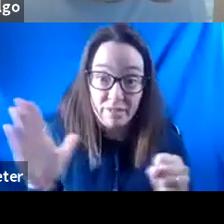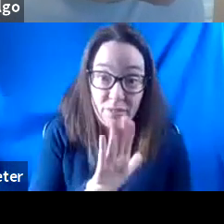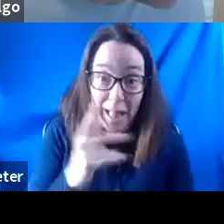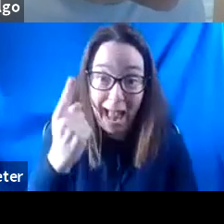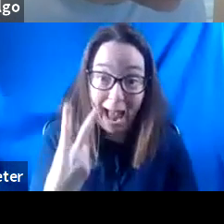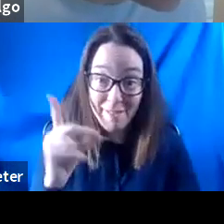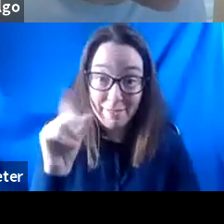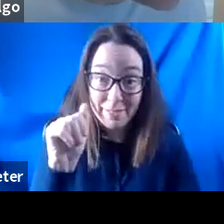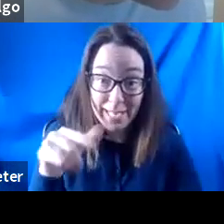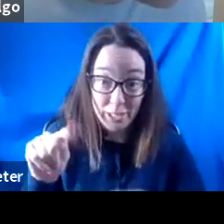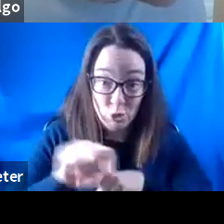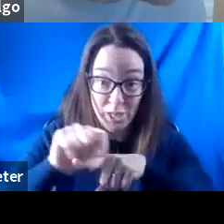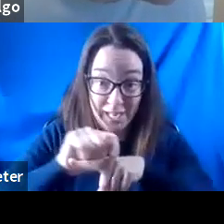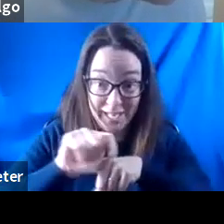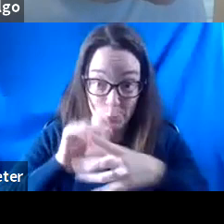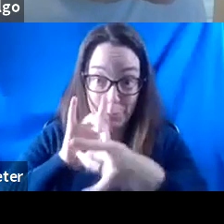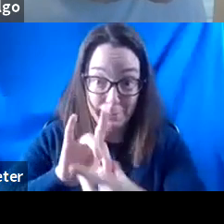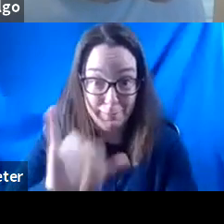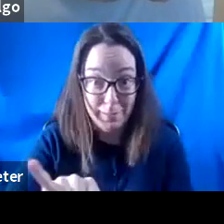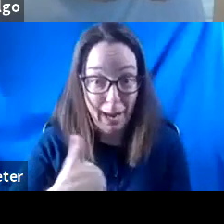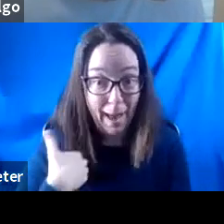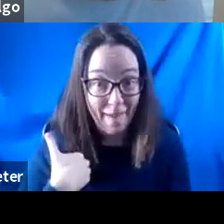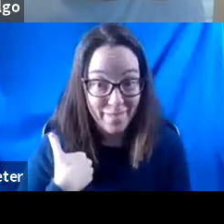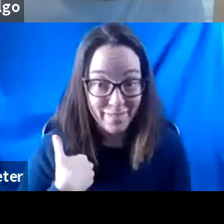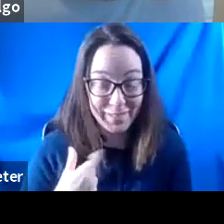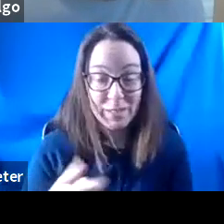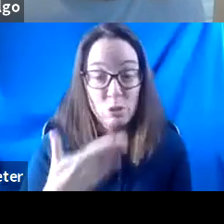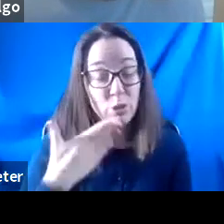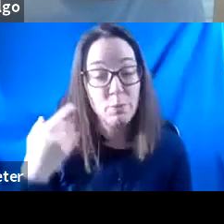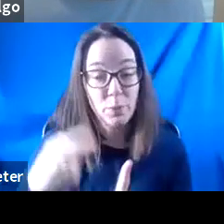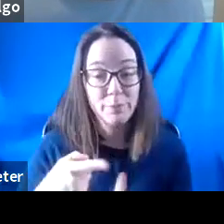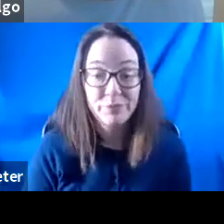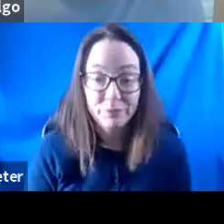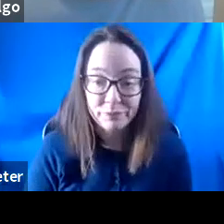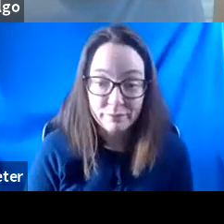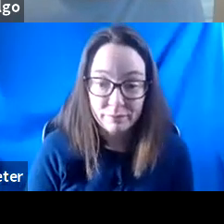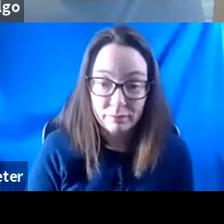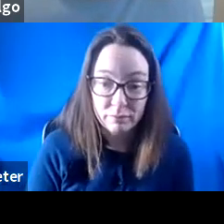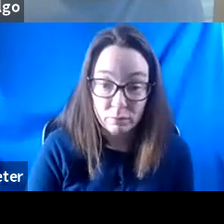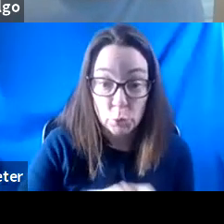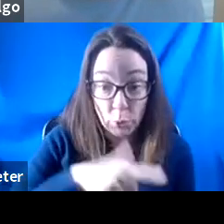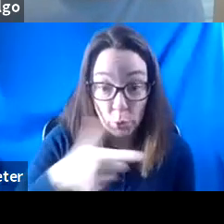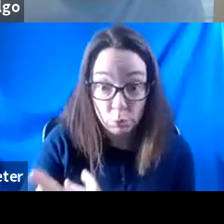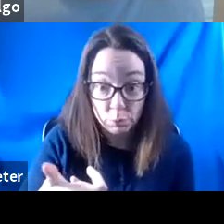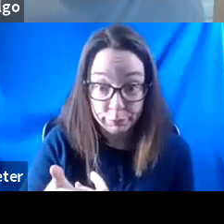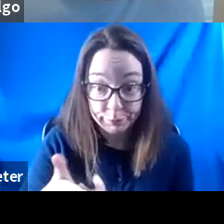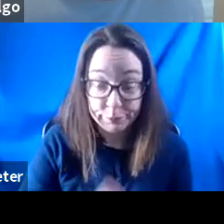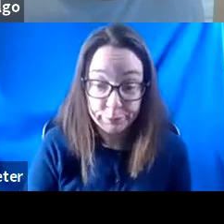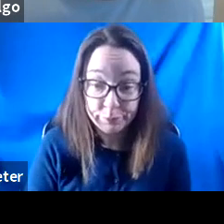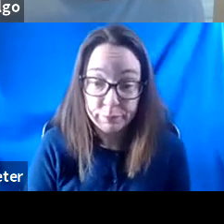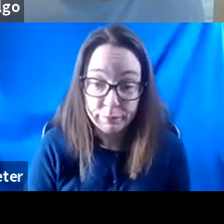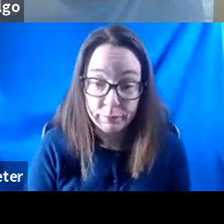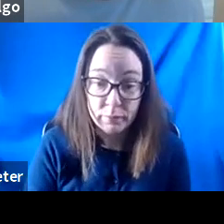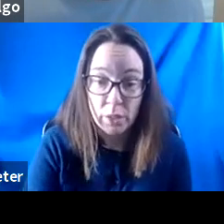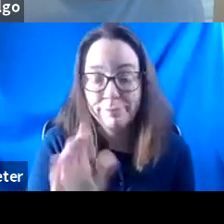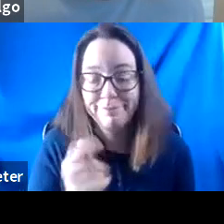to facilitate groups when these things arise. So I appreciate you bringing that up, Karen. So when you're calling in, here's sort of